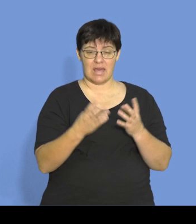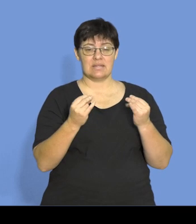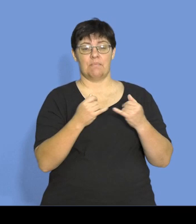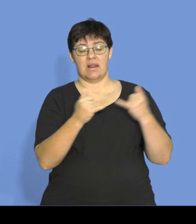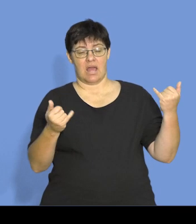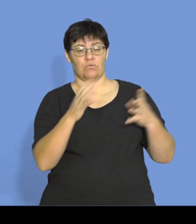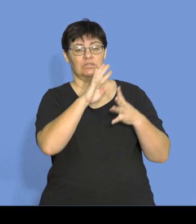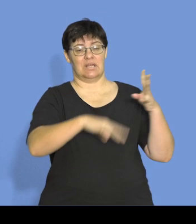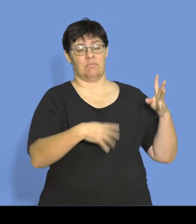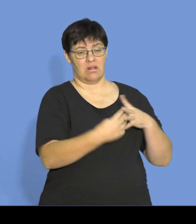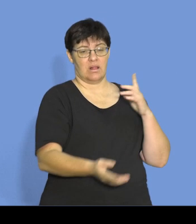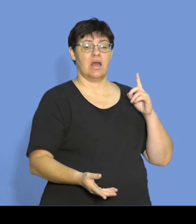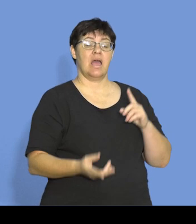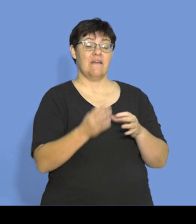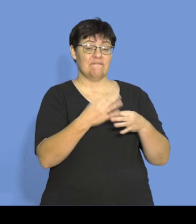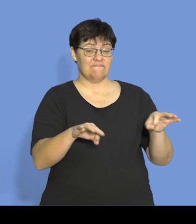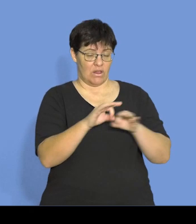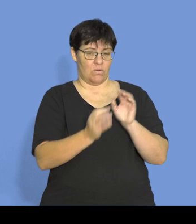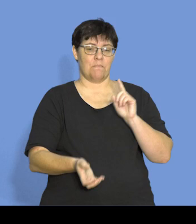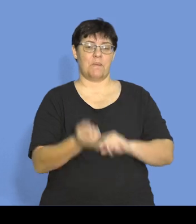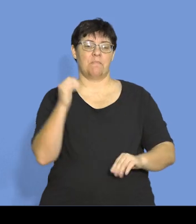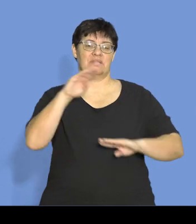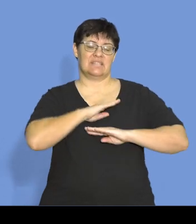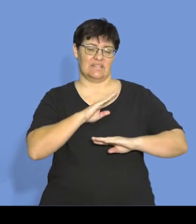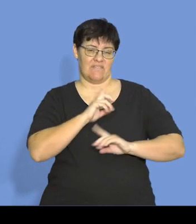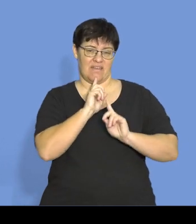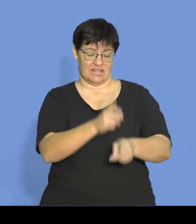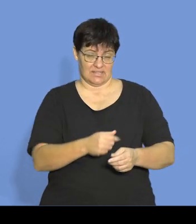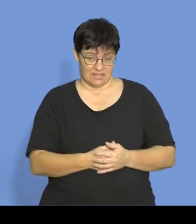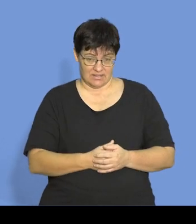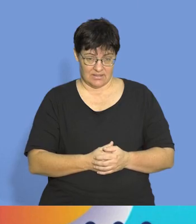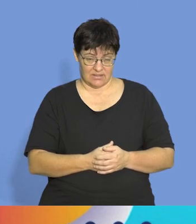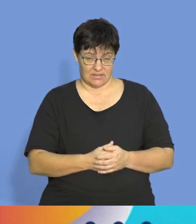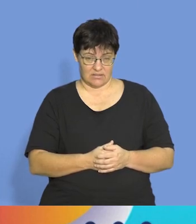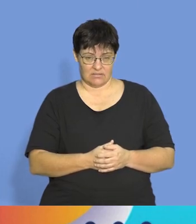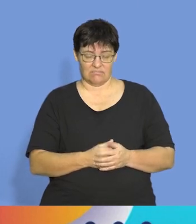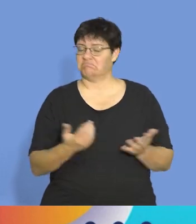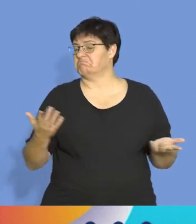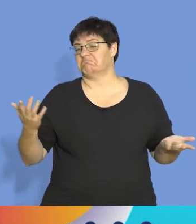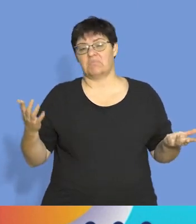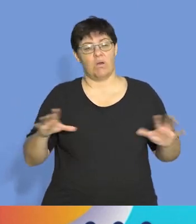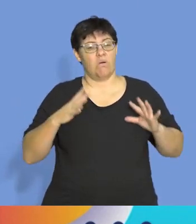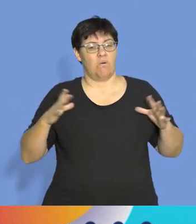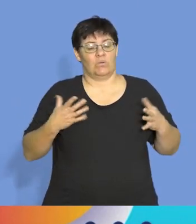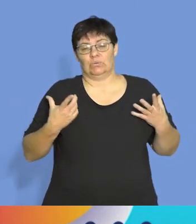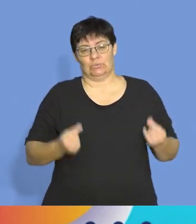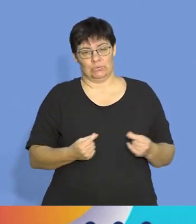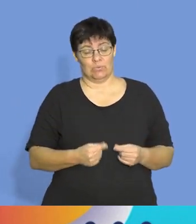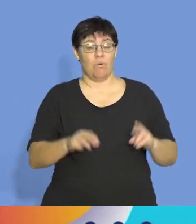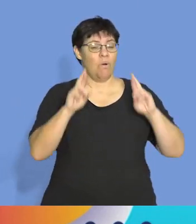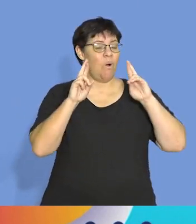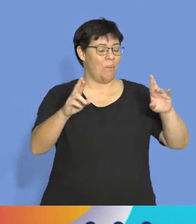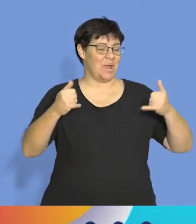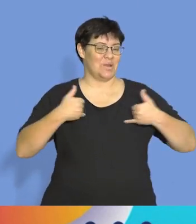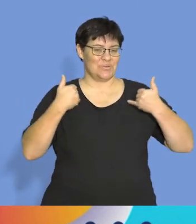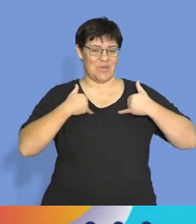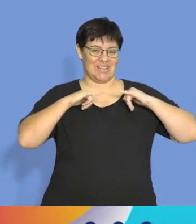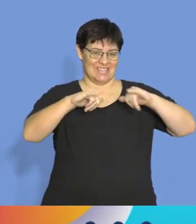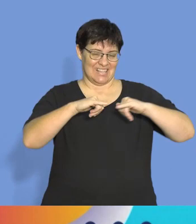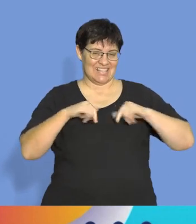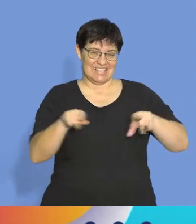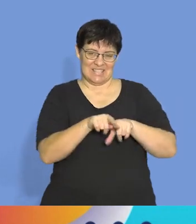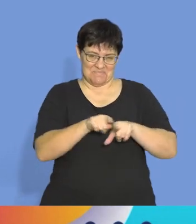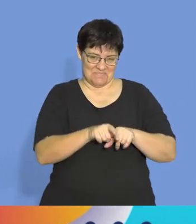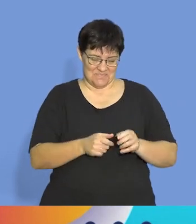number line or table to find the values that satisfy this. And really, guys, that's all that you need to do. I hope you had so much